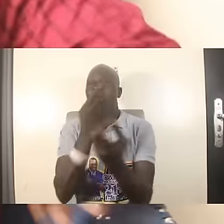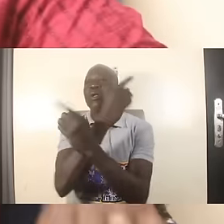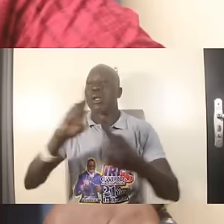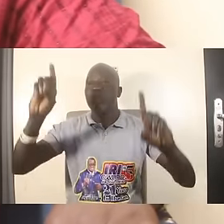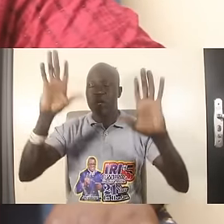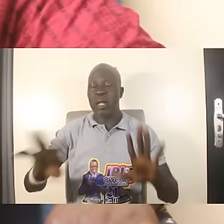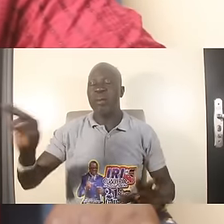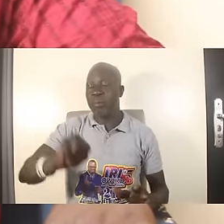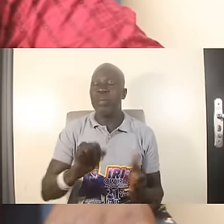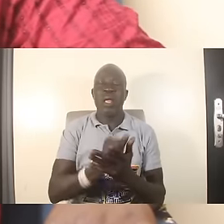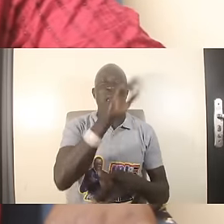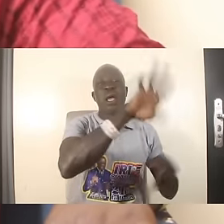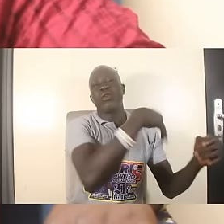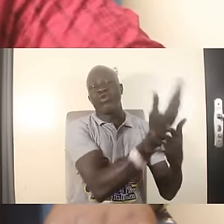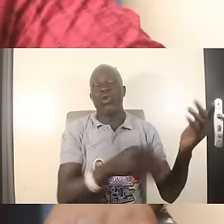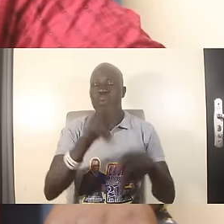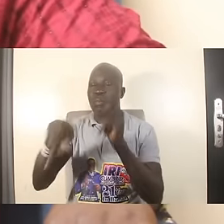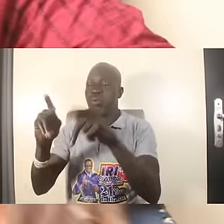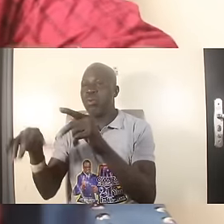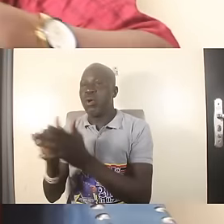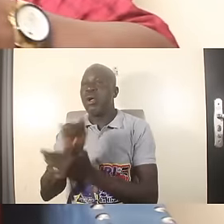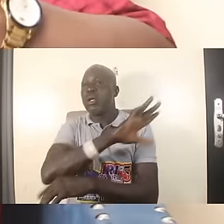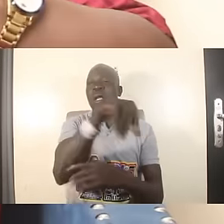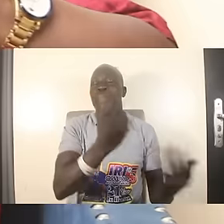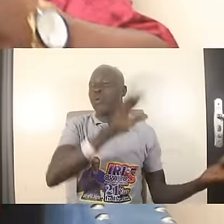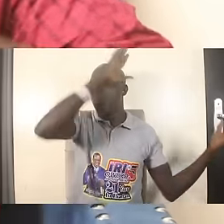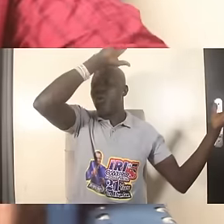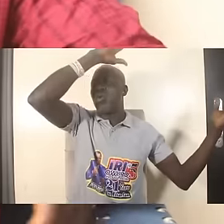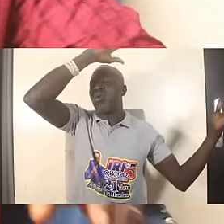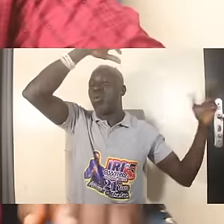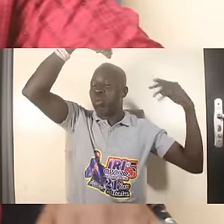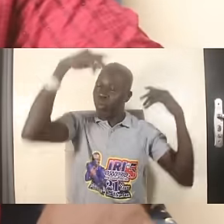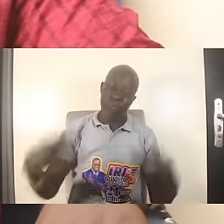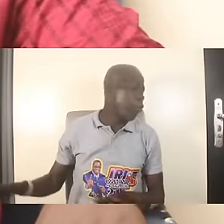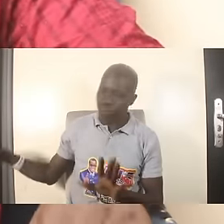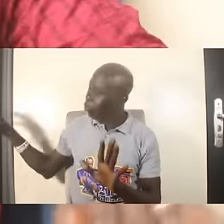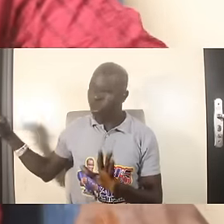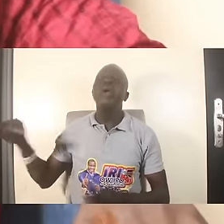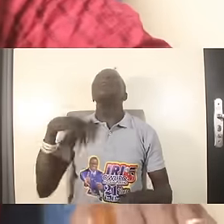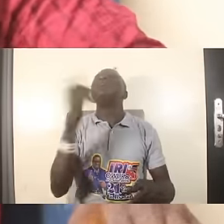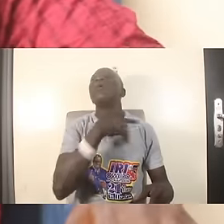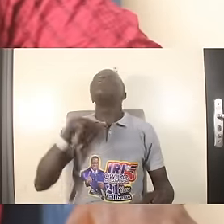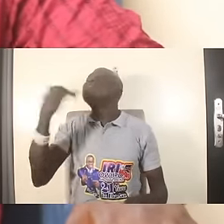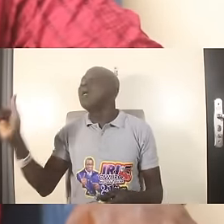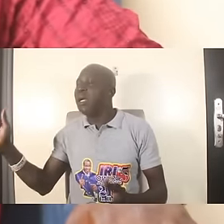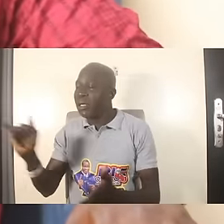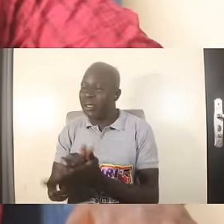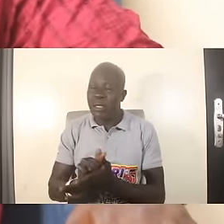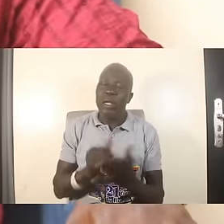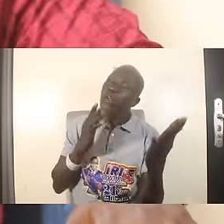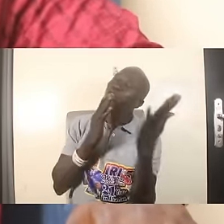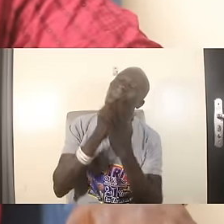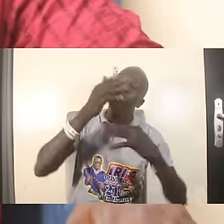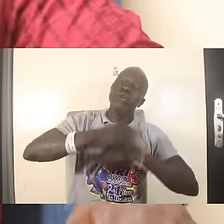sile. The Lord said he will deliver them. Awon ya kan be. There are some people. Ti re ti won ti pe. That they've lost all. Oluwa so pe. The Lord said.